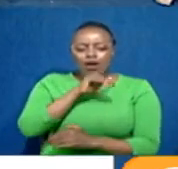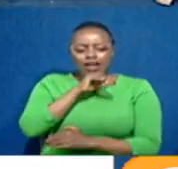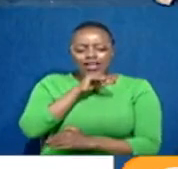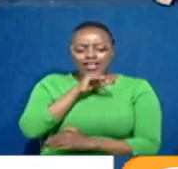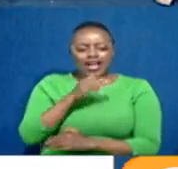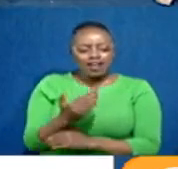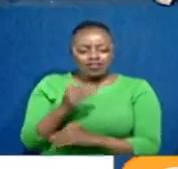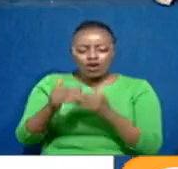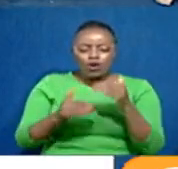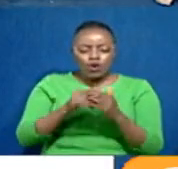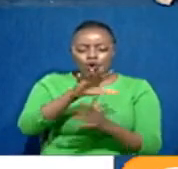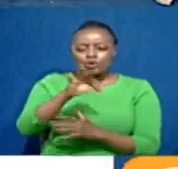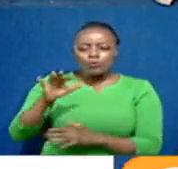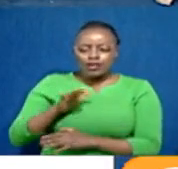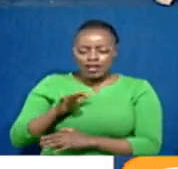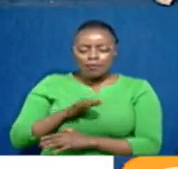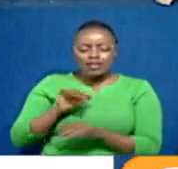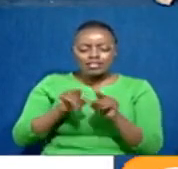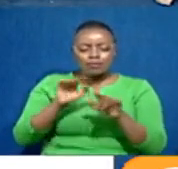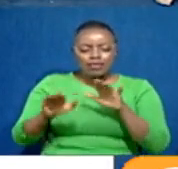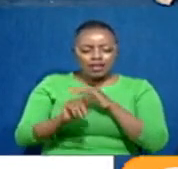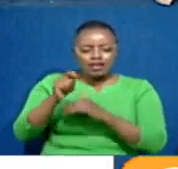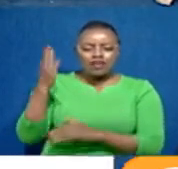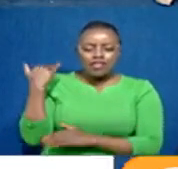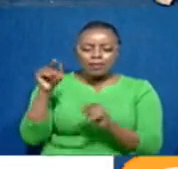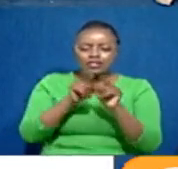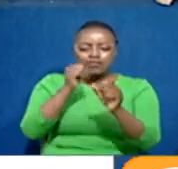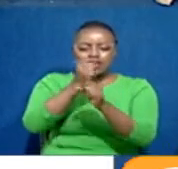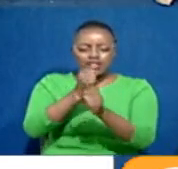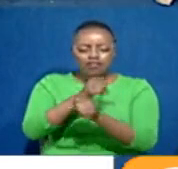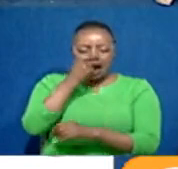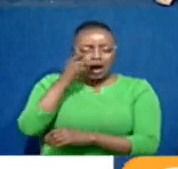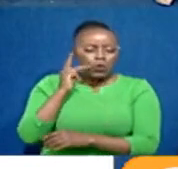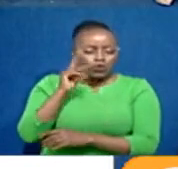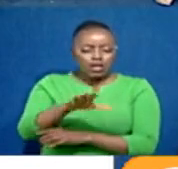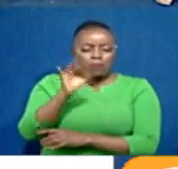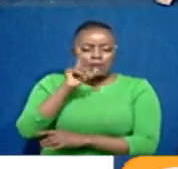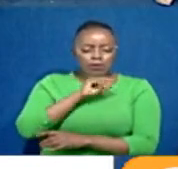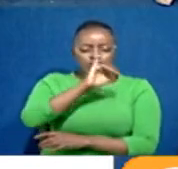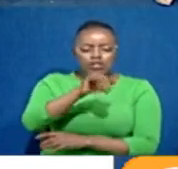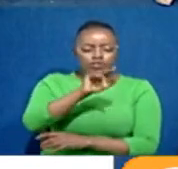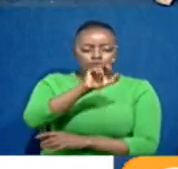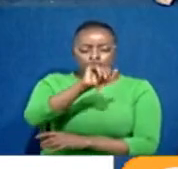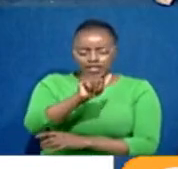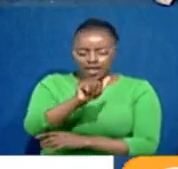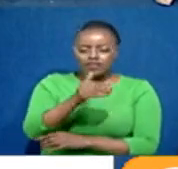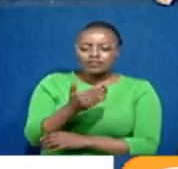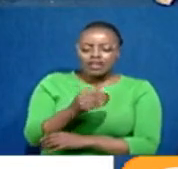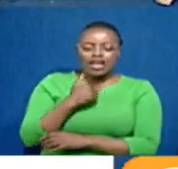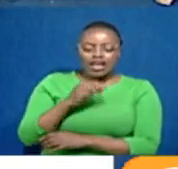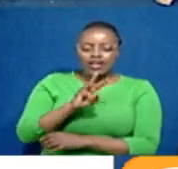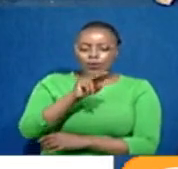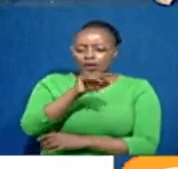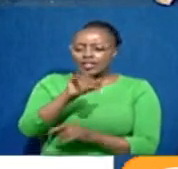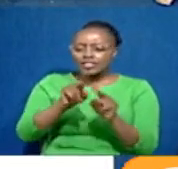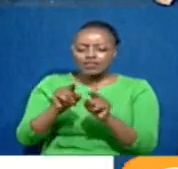Odinga. All nominated women as running mate. In the past, it's also been done. Kalonzo Musyoka had Julia Ojiambo, Ole Kiapi with Winnie.